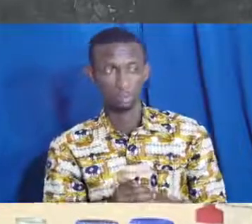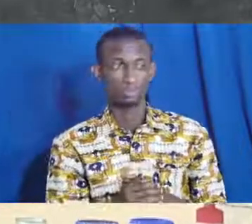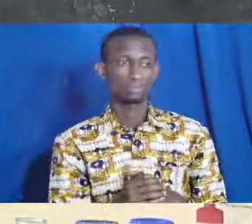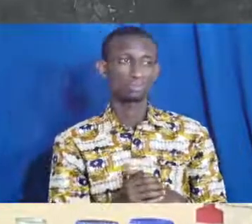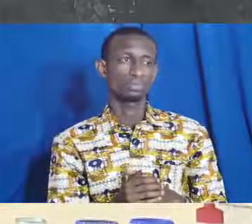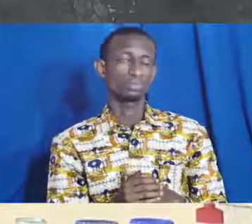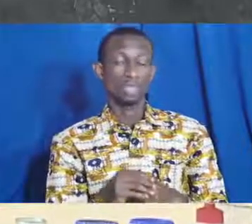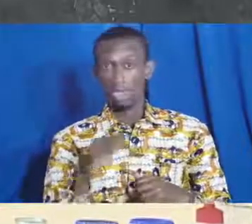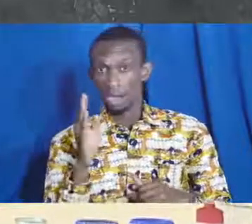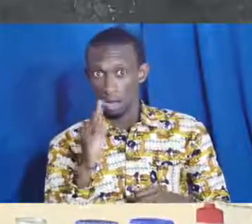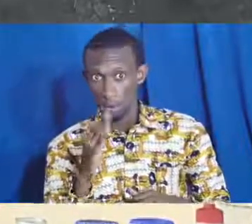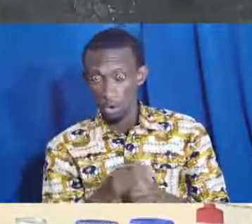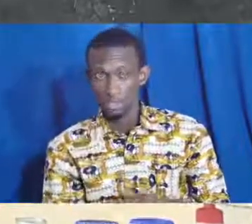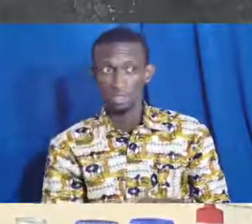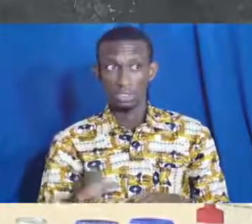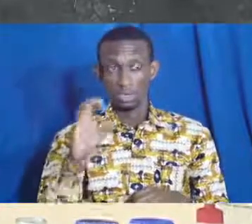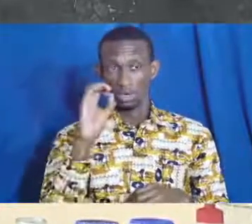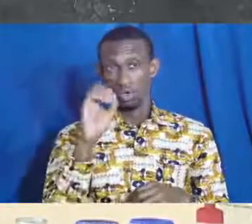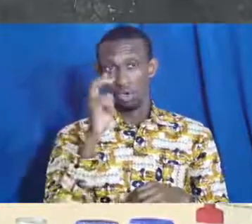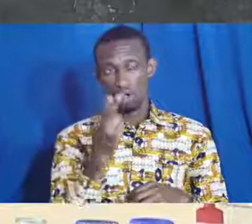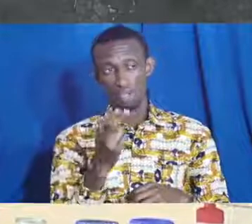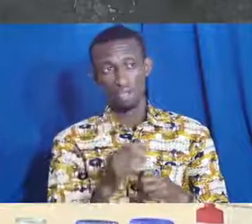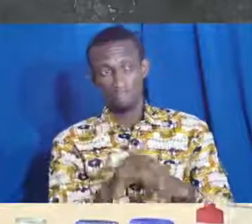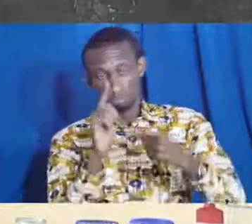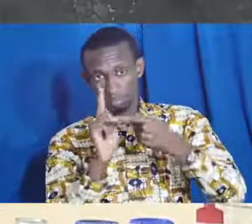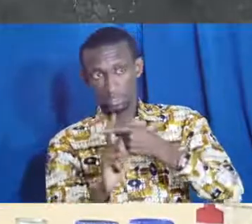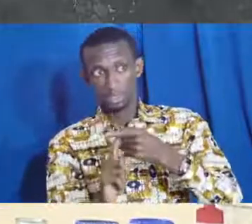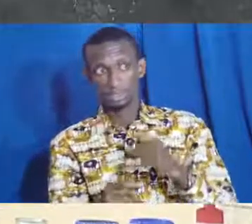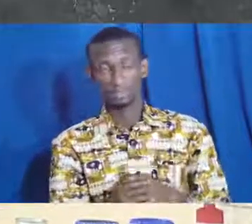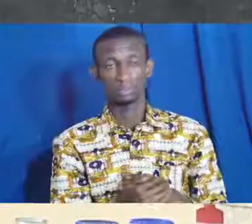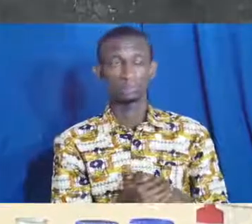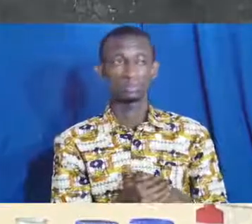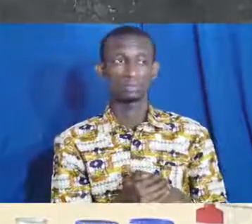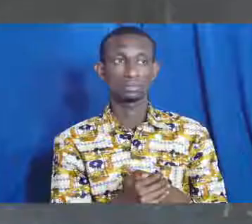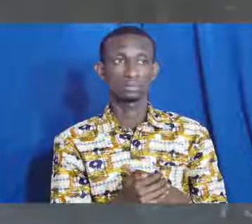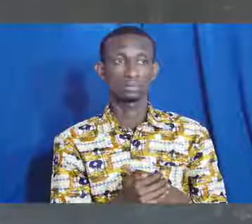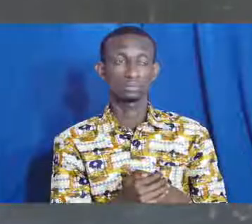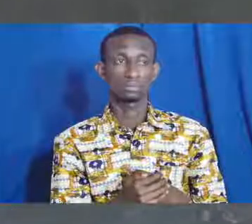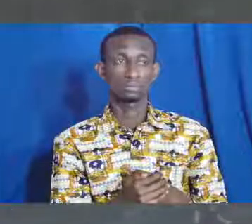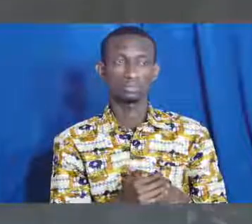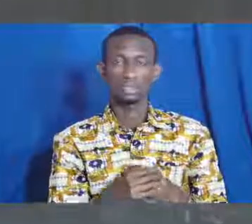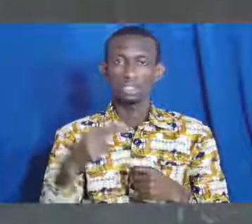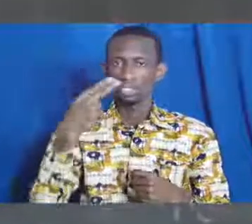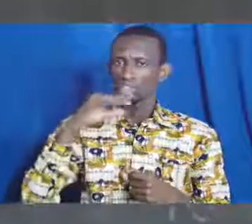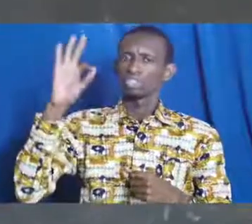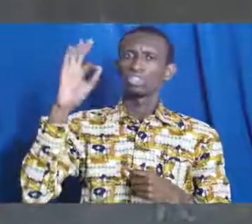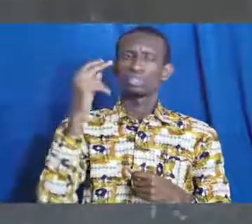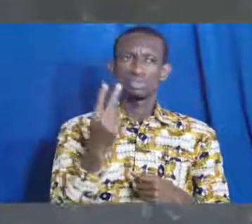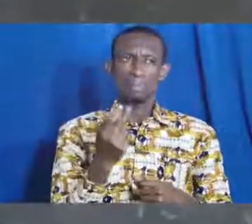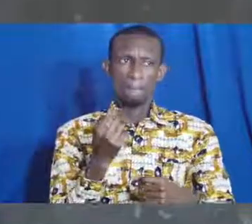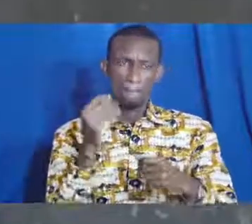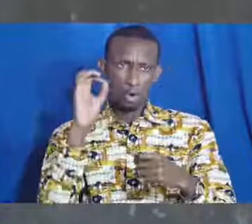dioxide and it is reacting with water. This takes place in presence of